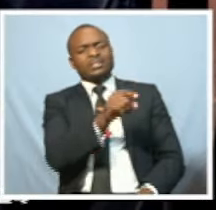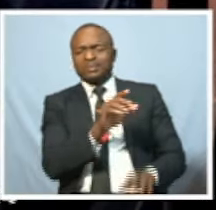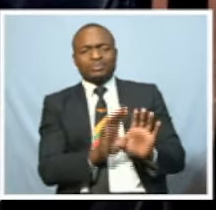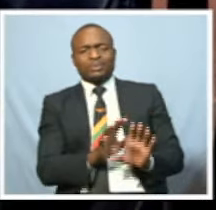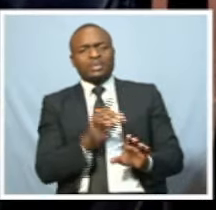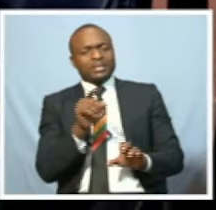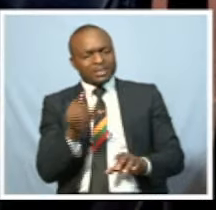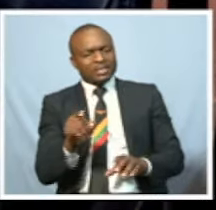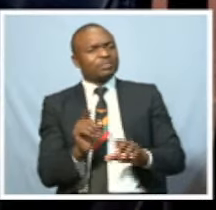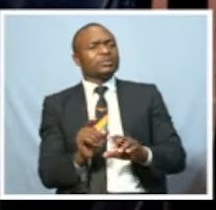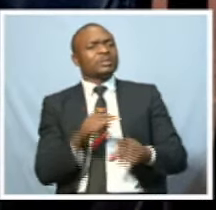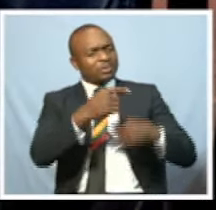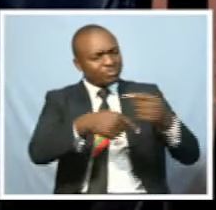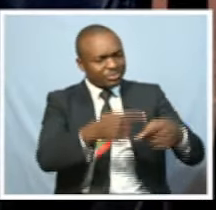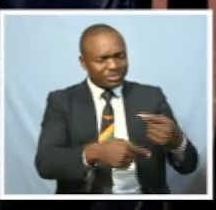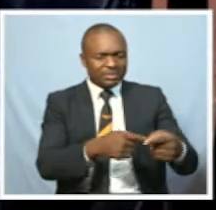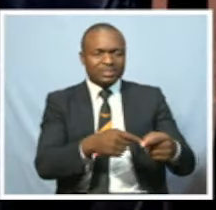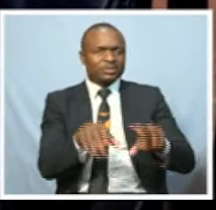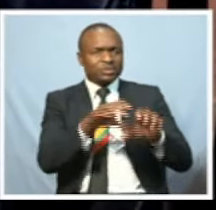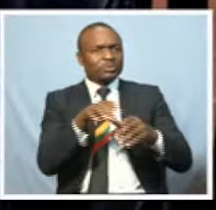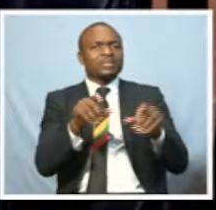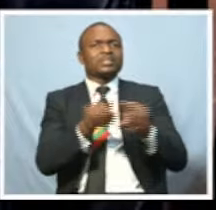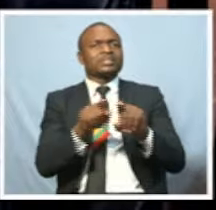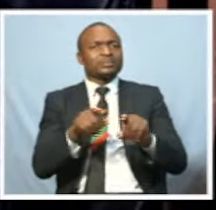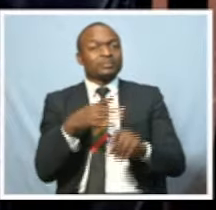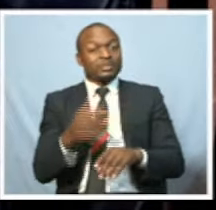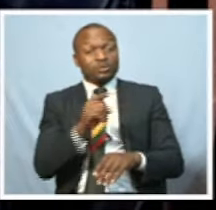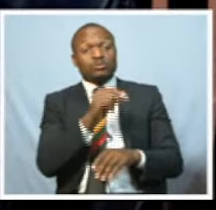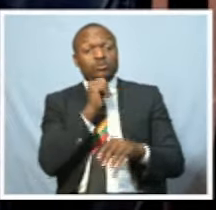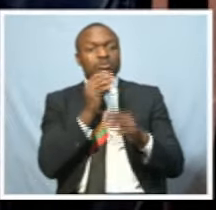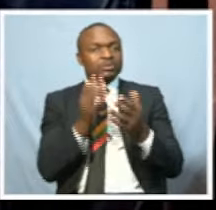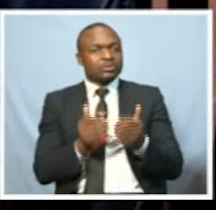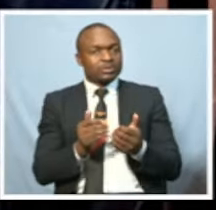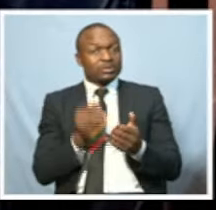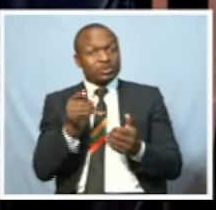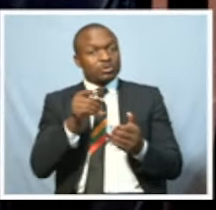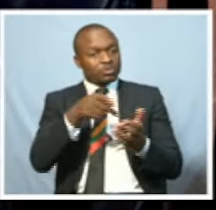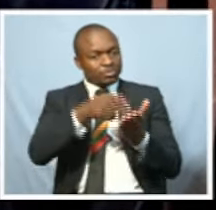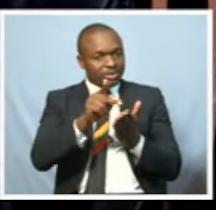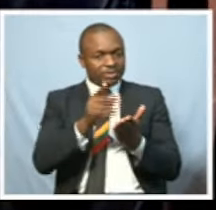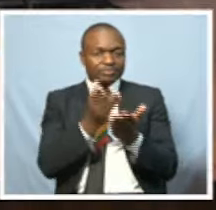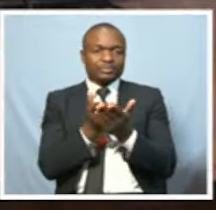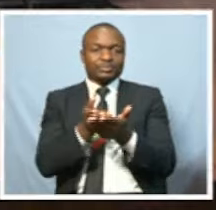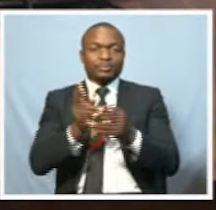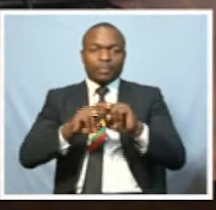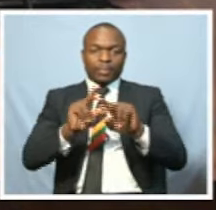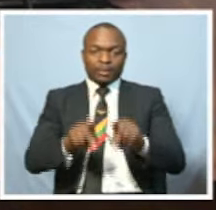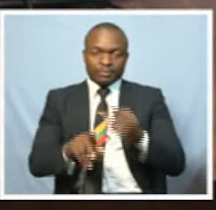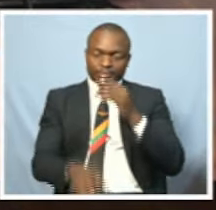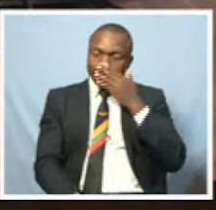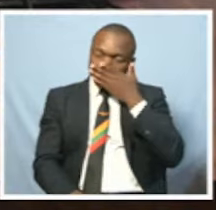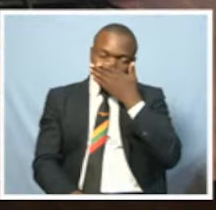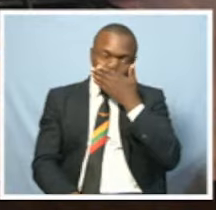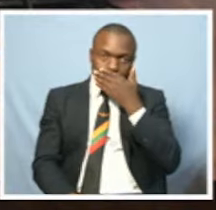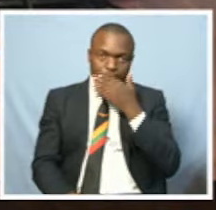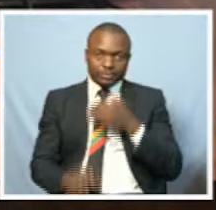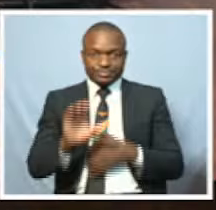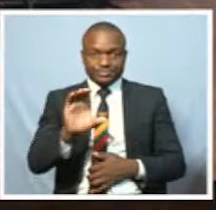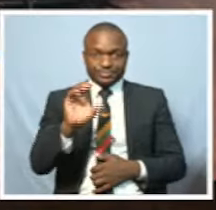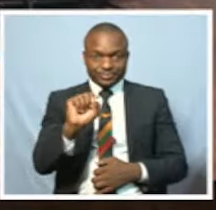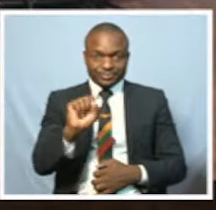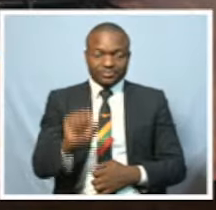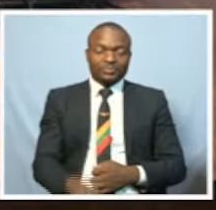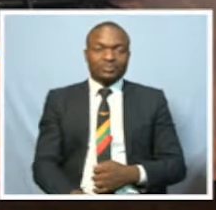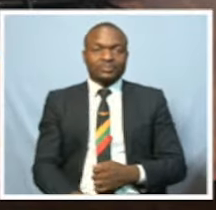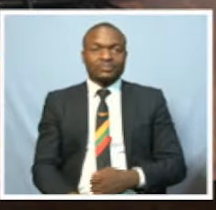You even went ahead and paid them to those levels. I submit, Chair. Yes, CS?